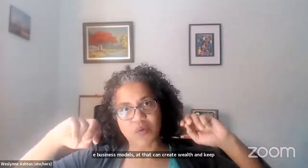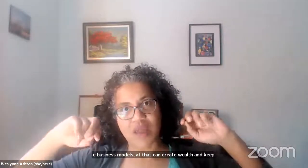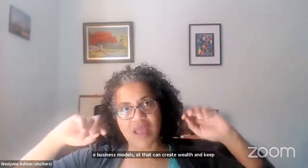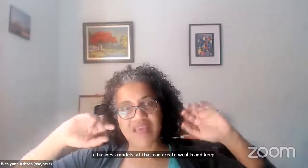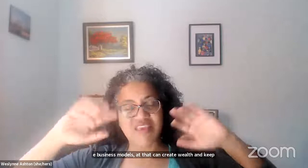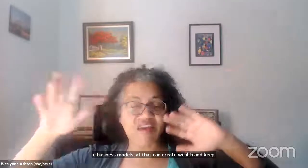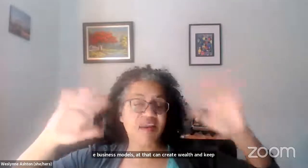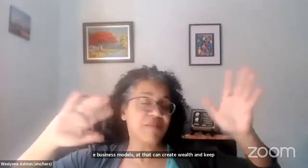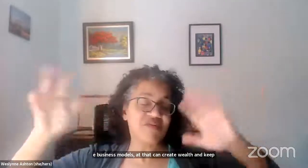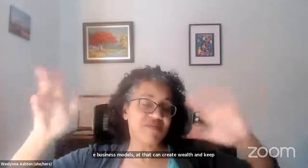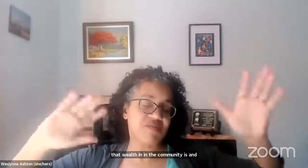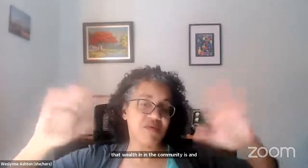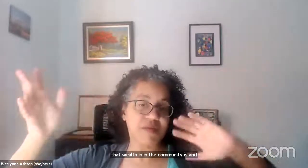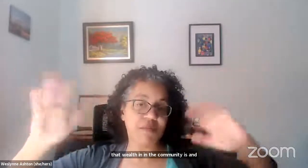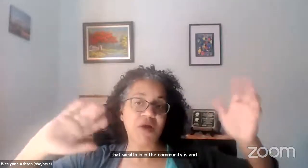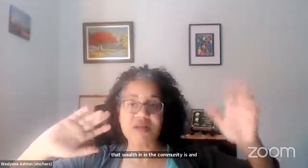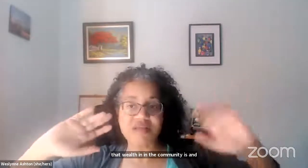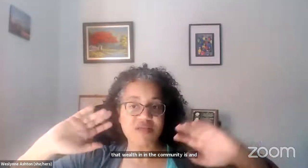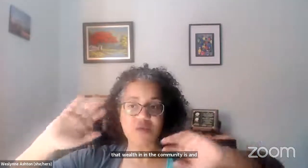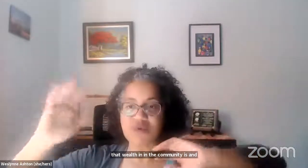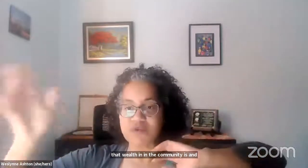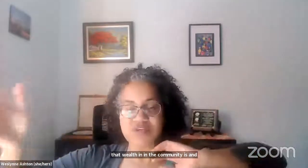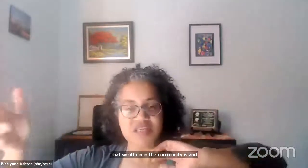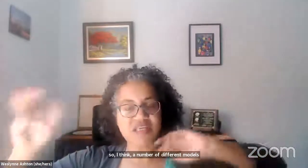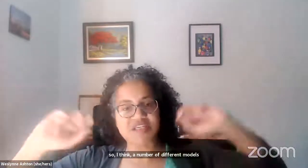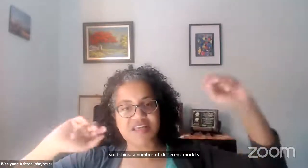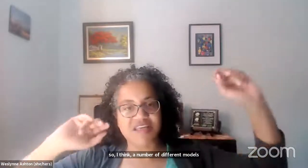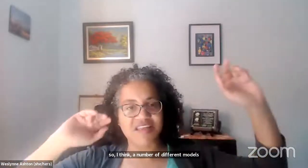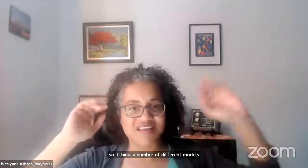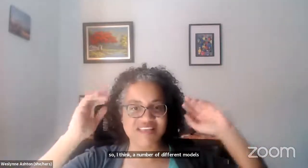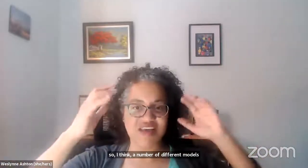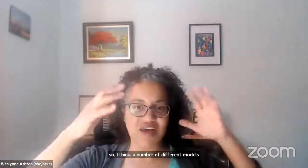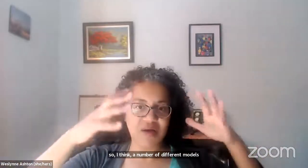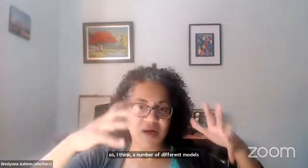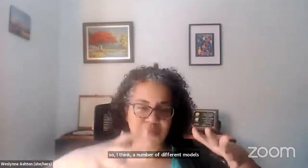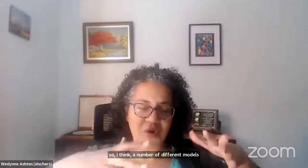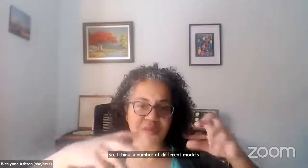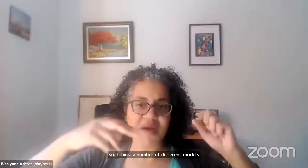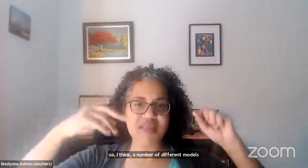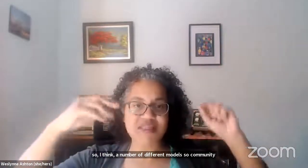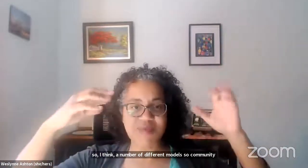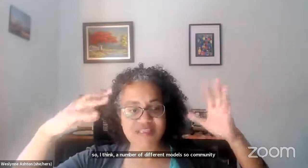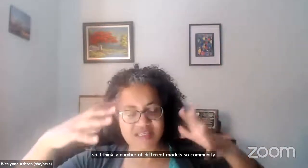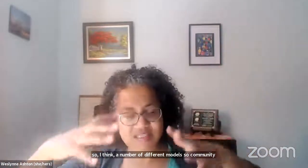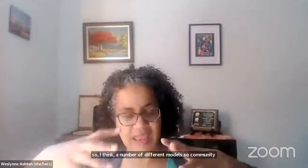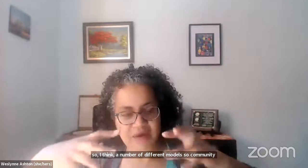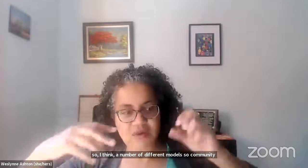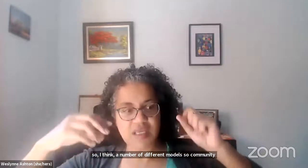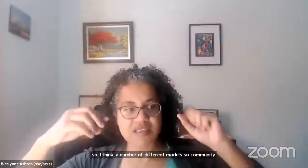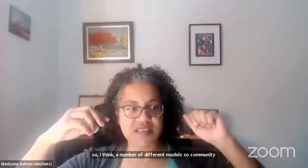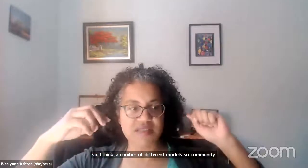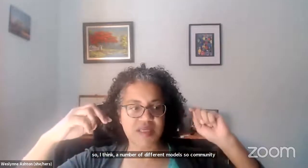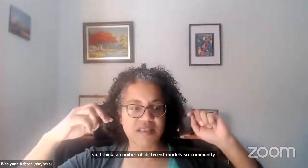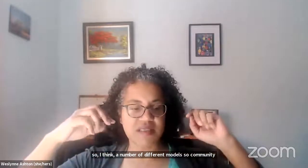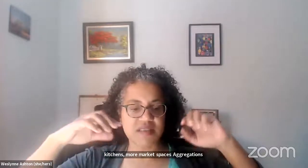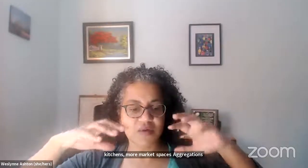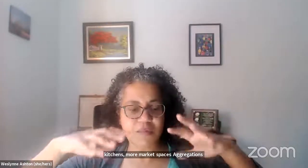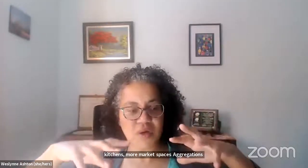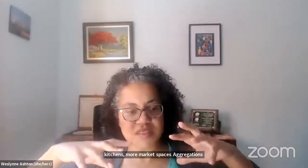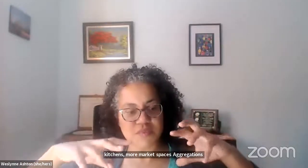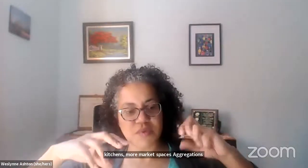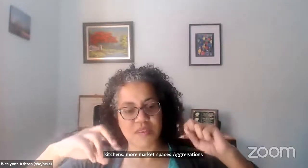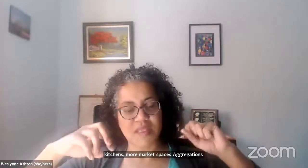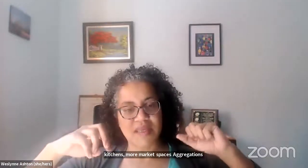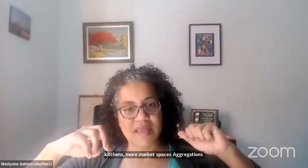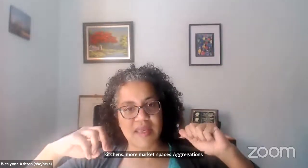And so I think a number of different models, so community kitchens, more market spaces, aggregation spaces